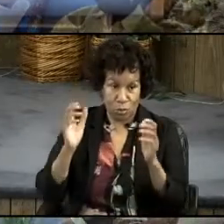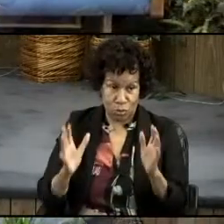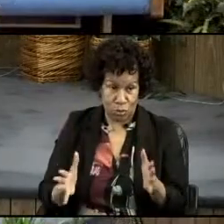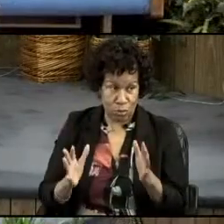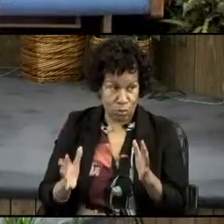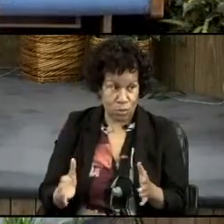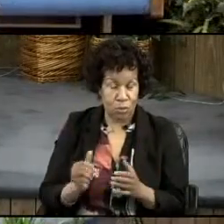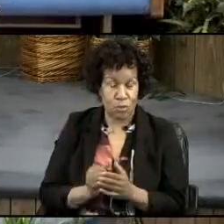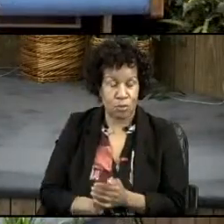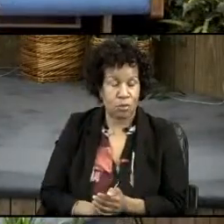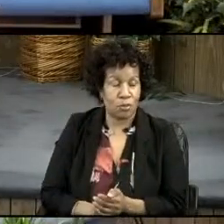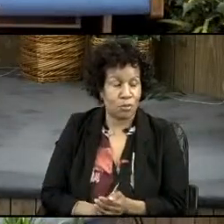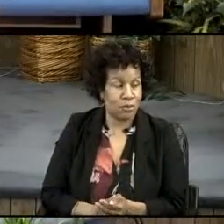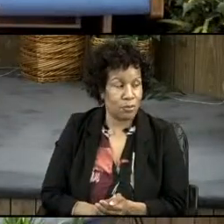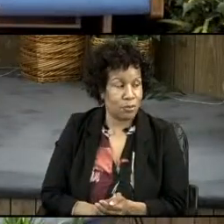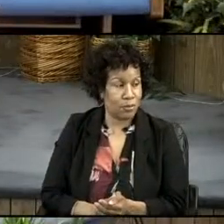picture.